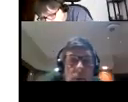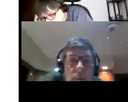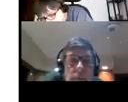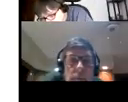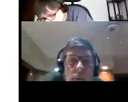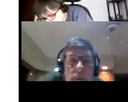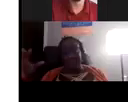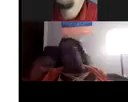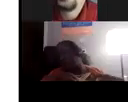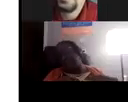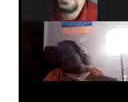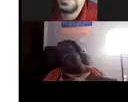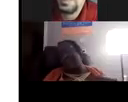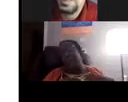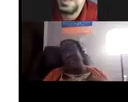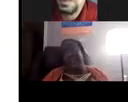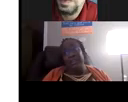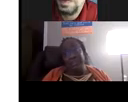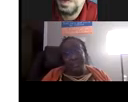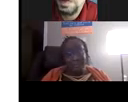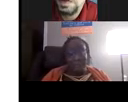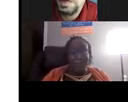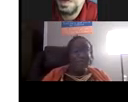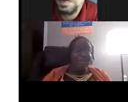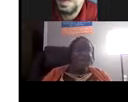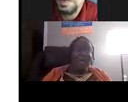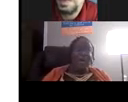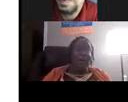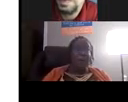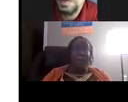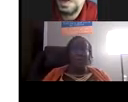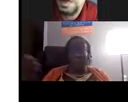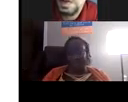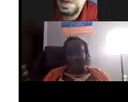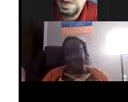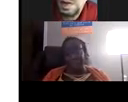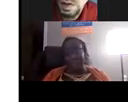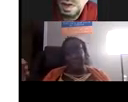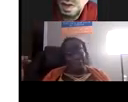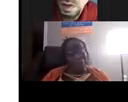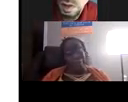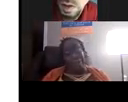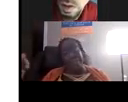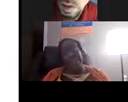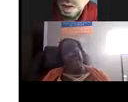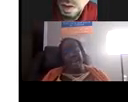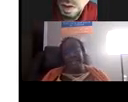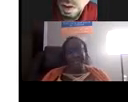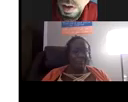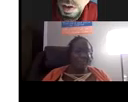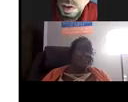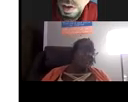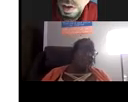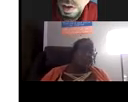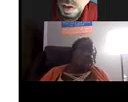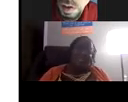table in not just participating, but in leadership roles? Whose voices are we reading? As